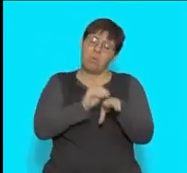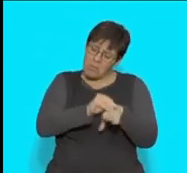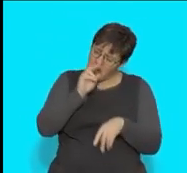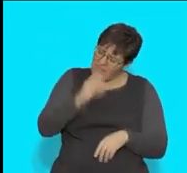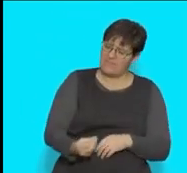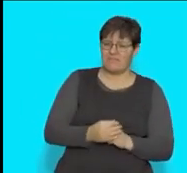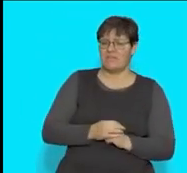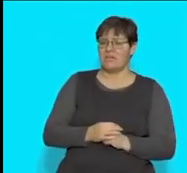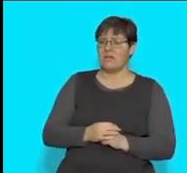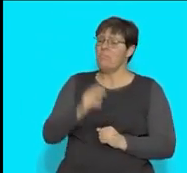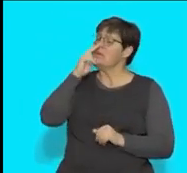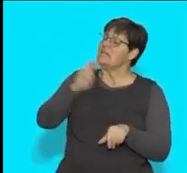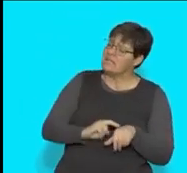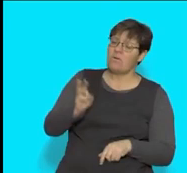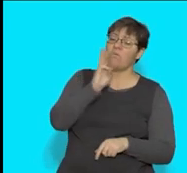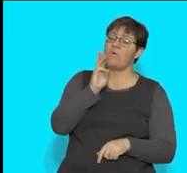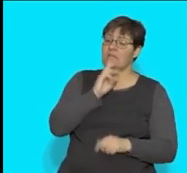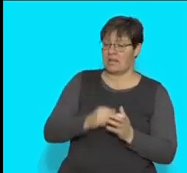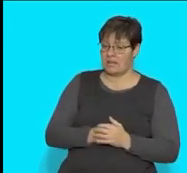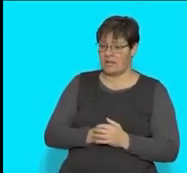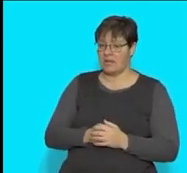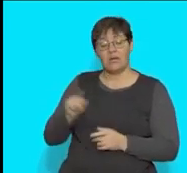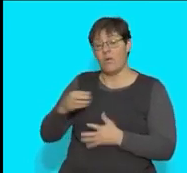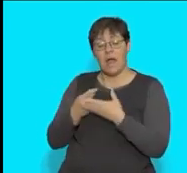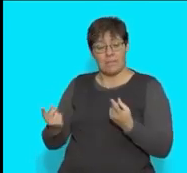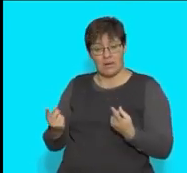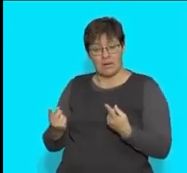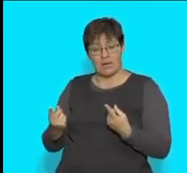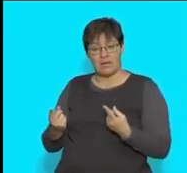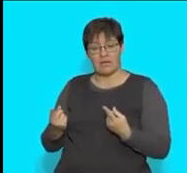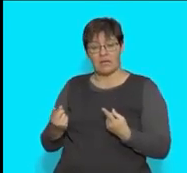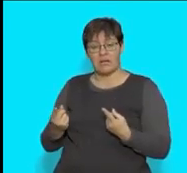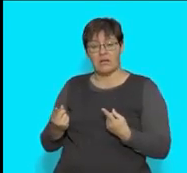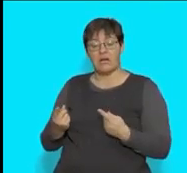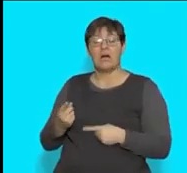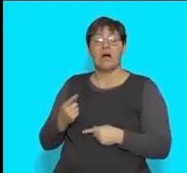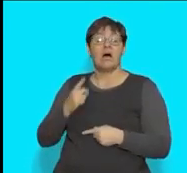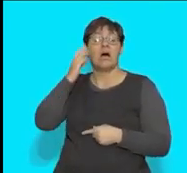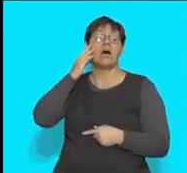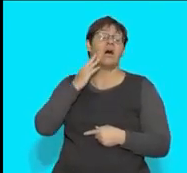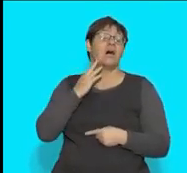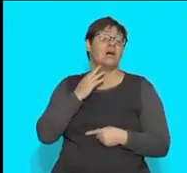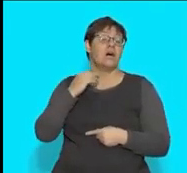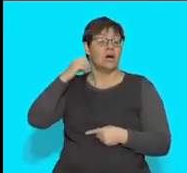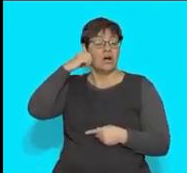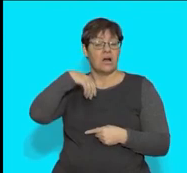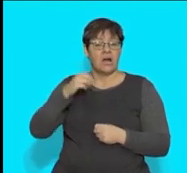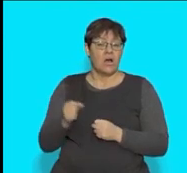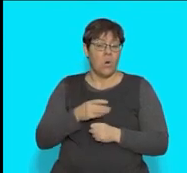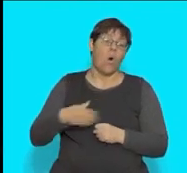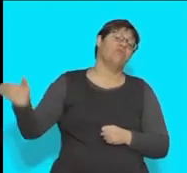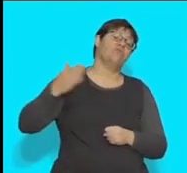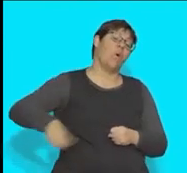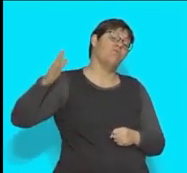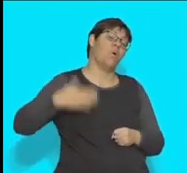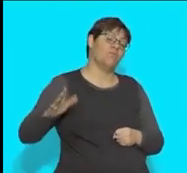here. All right, I need water. And what has happened here? There's salt. What is your loop of Henle doing? It's